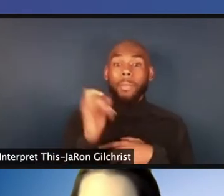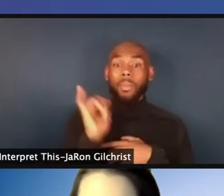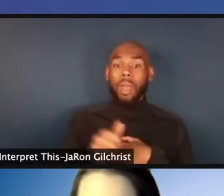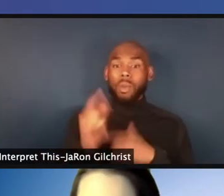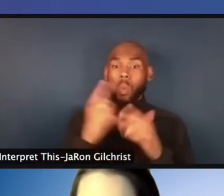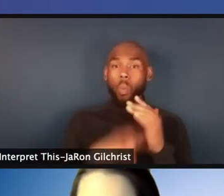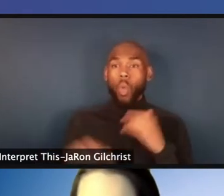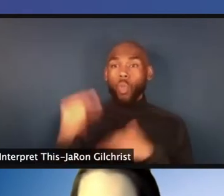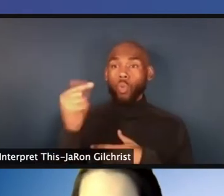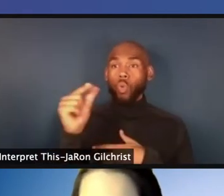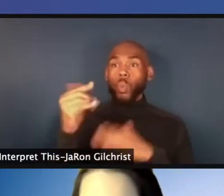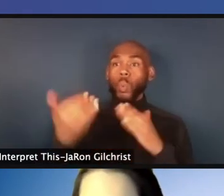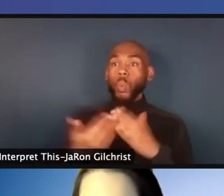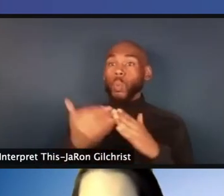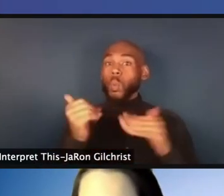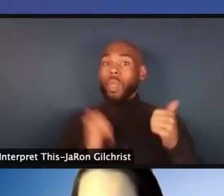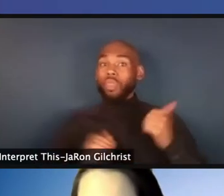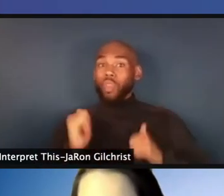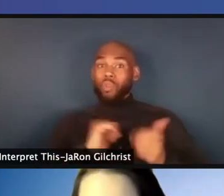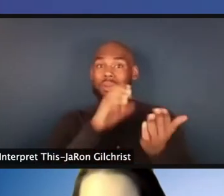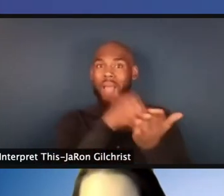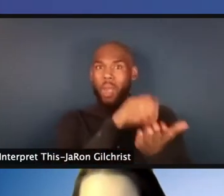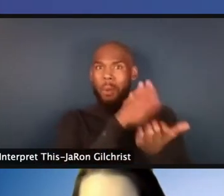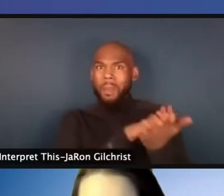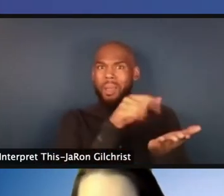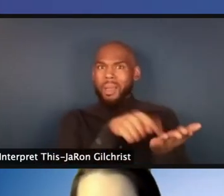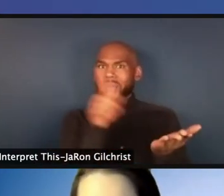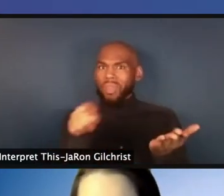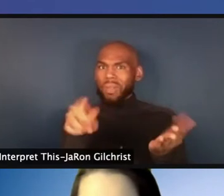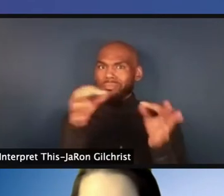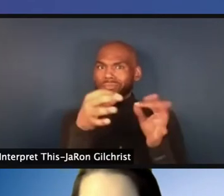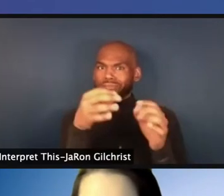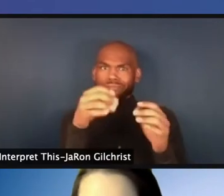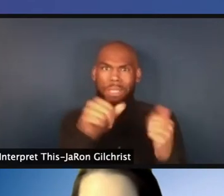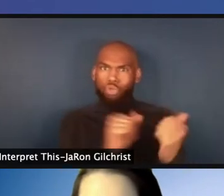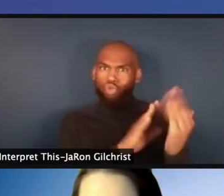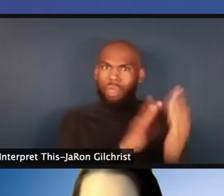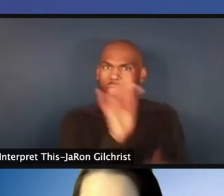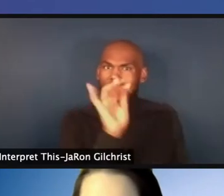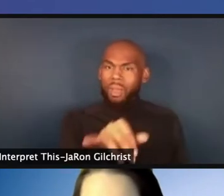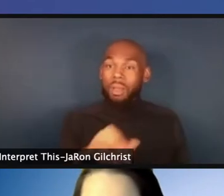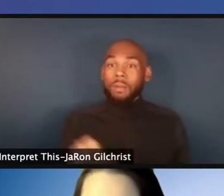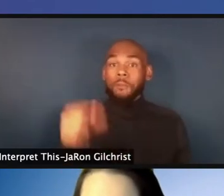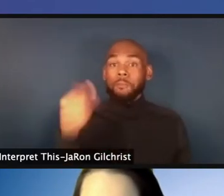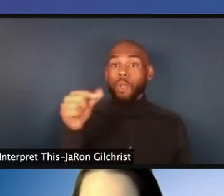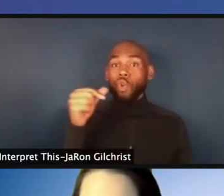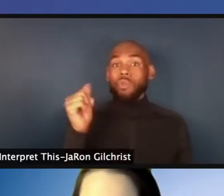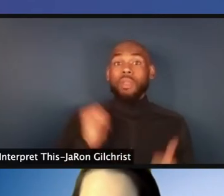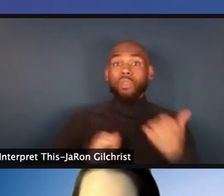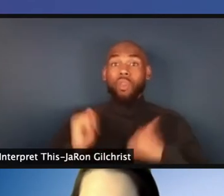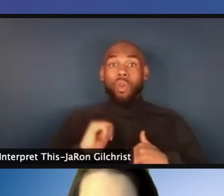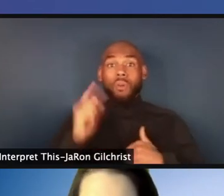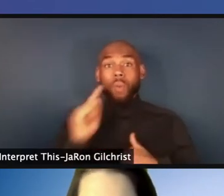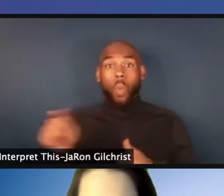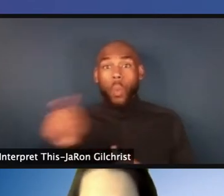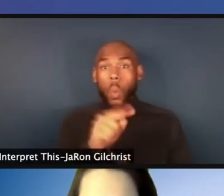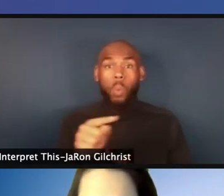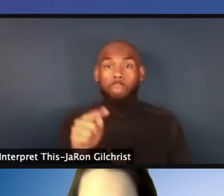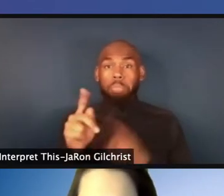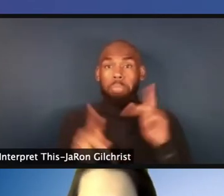Theater document is sort of addressing. And so I'm sort of, what the Green New Theater, for those of you who are unfamiliar with it, which I hope after this